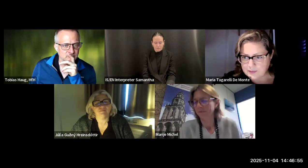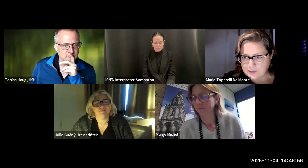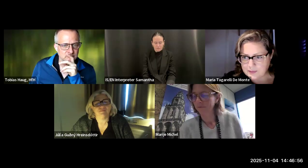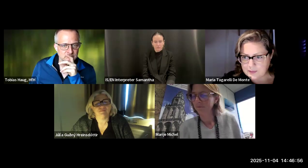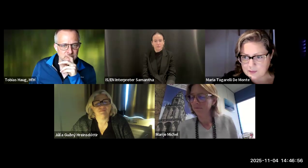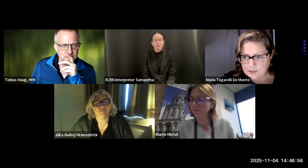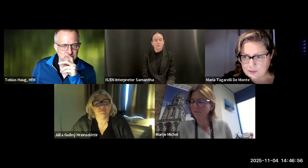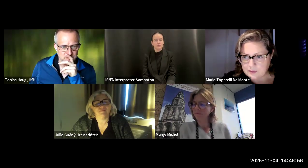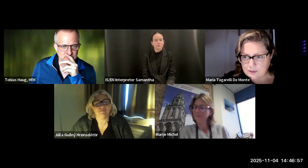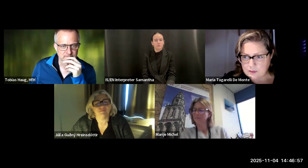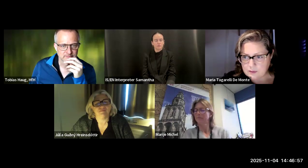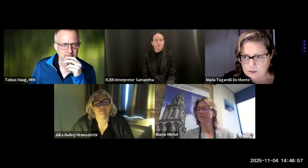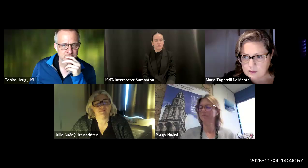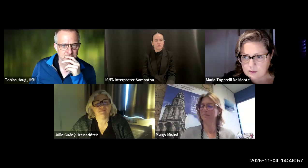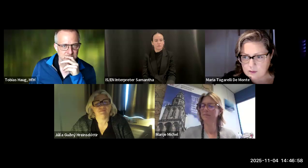Okay.